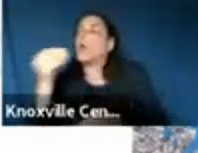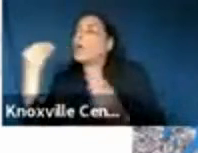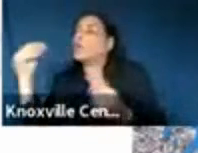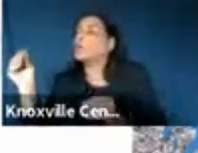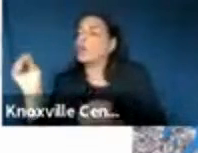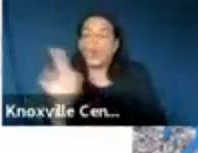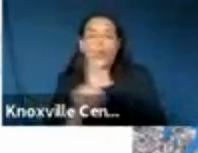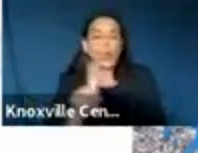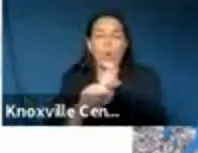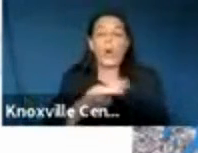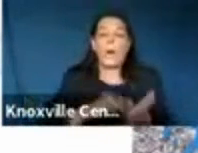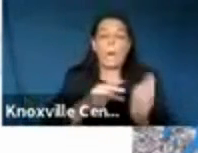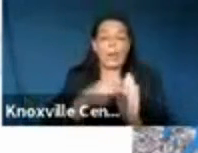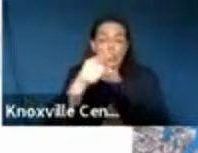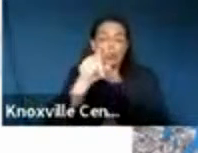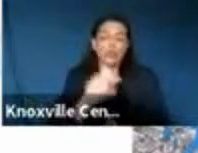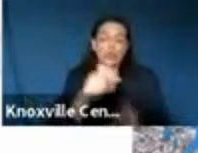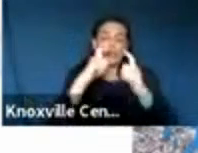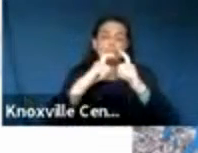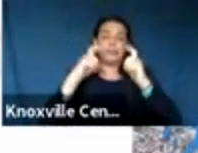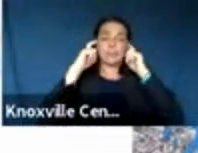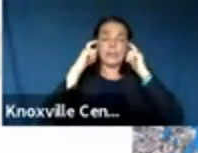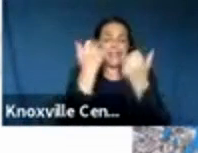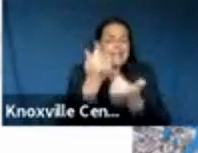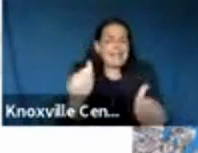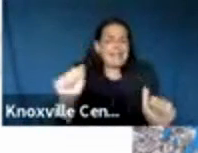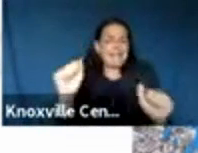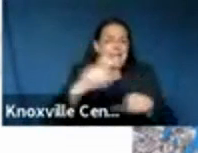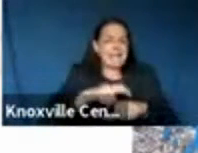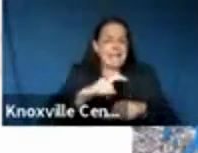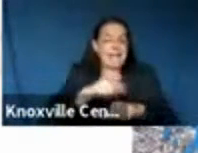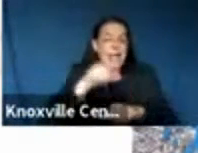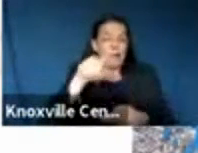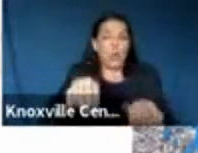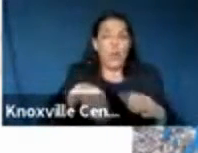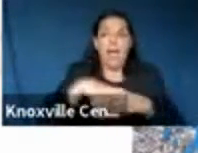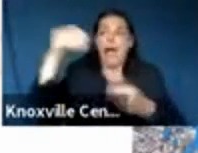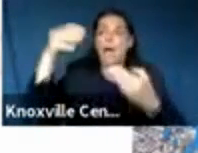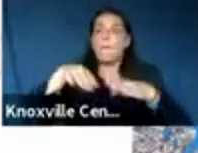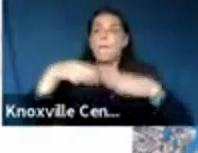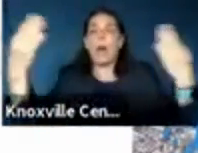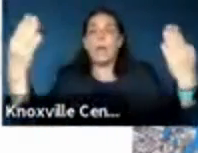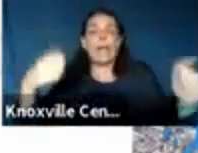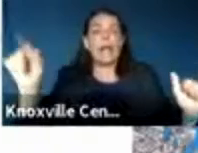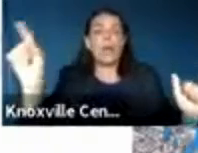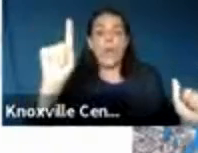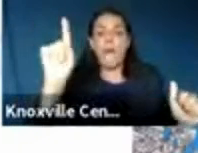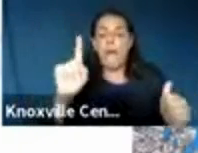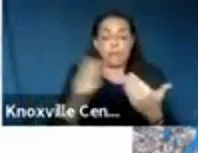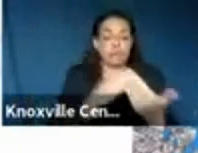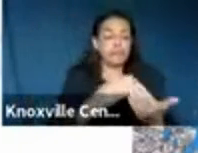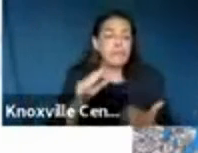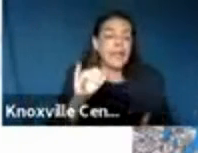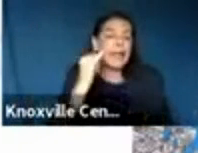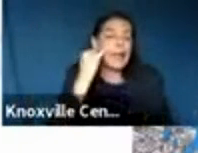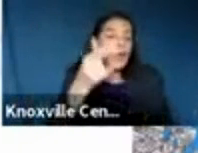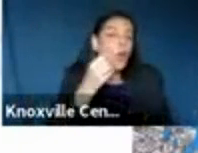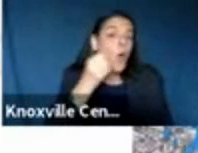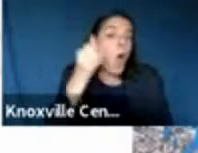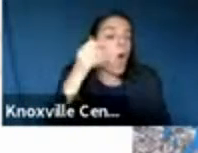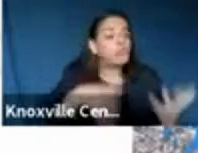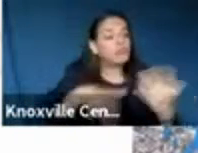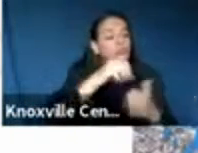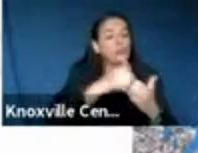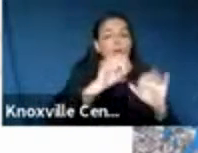store. You should be wearing a mask anytime you are in a public place, or even when you're at home hanging out with friends